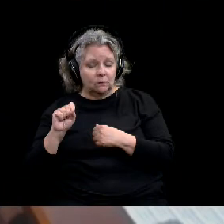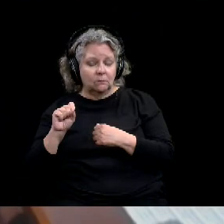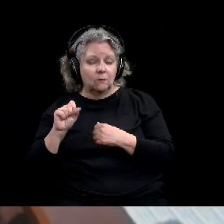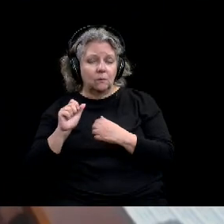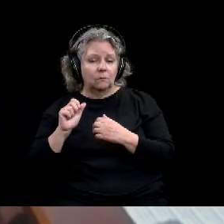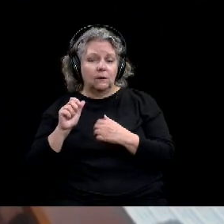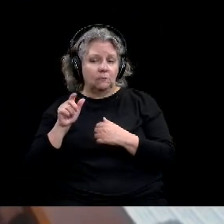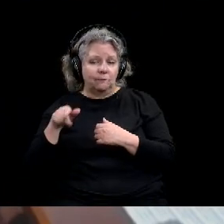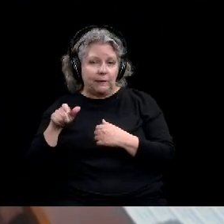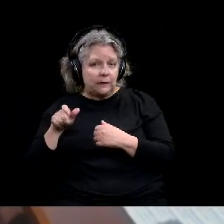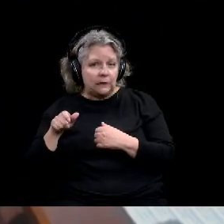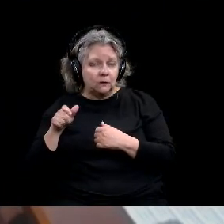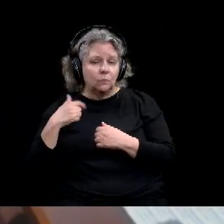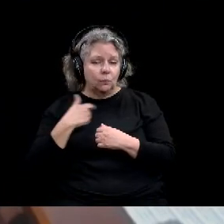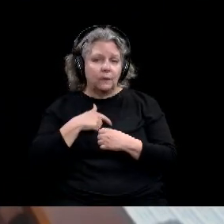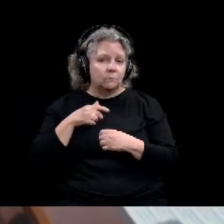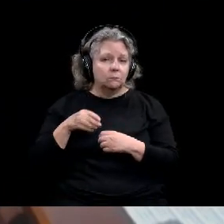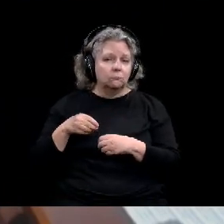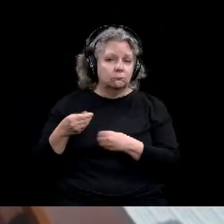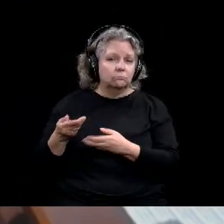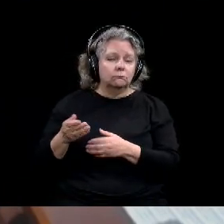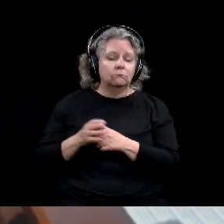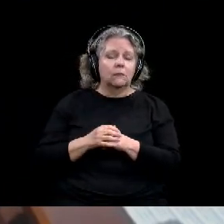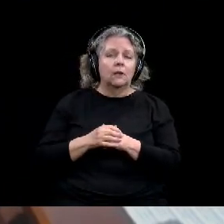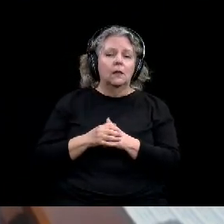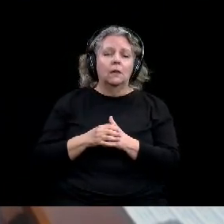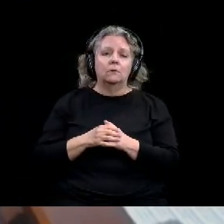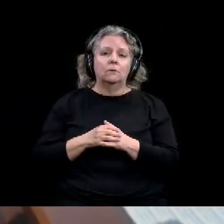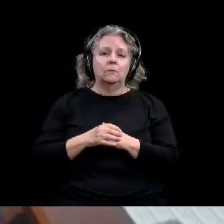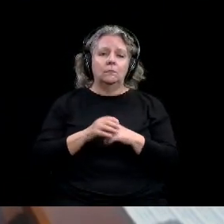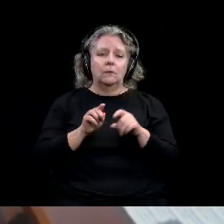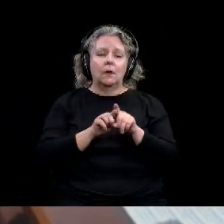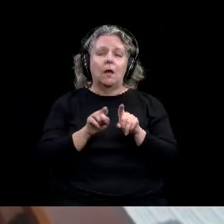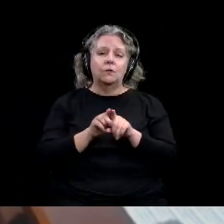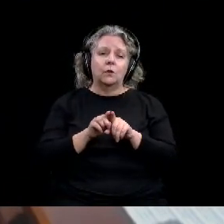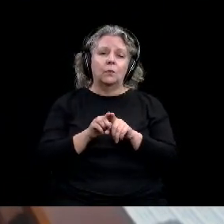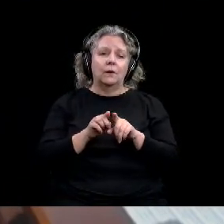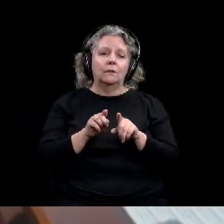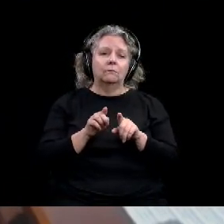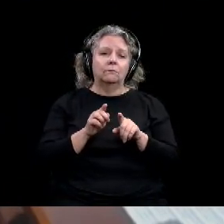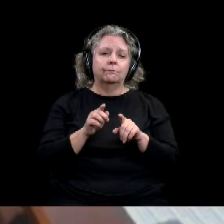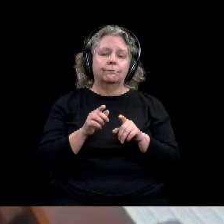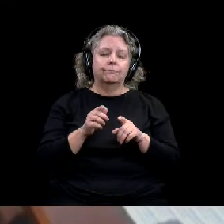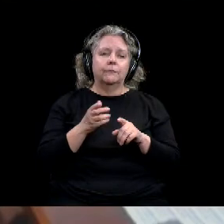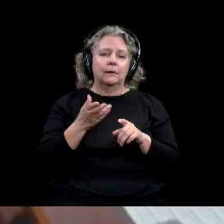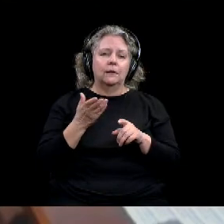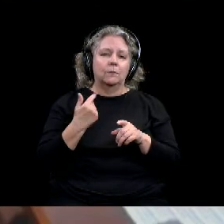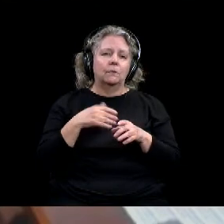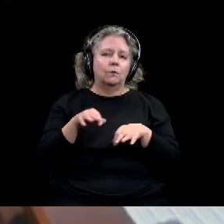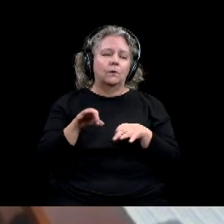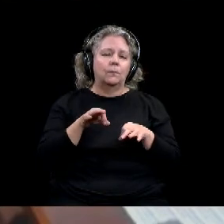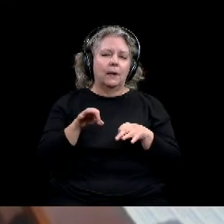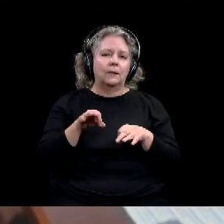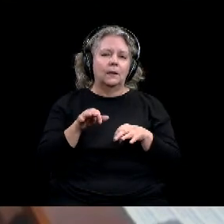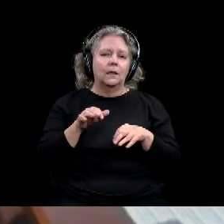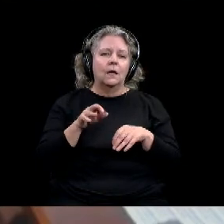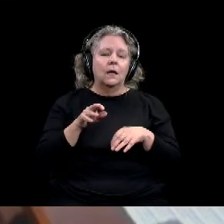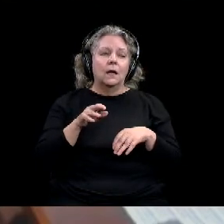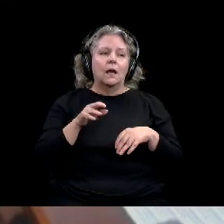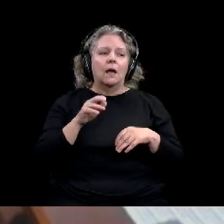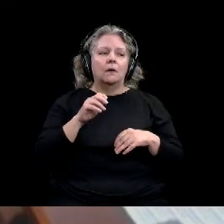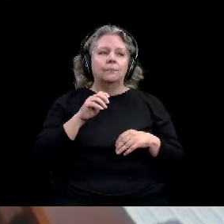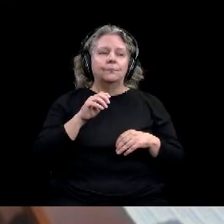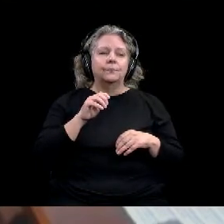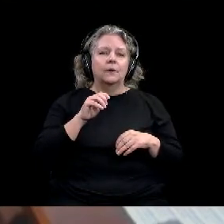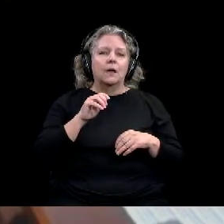really tasked with not just addressing our community, but all of our community, which is our region. And so